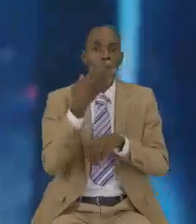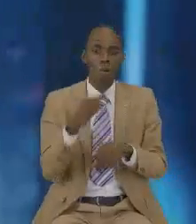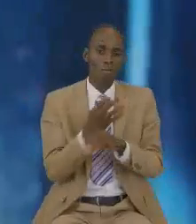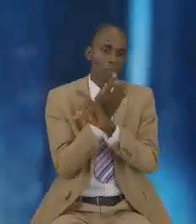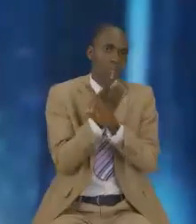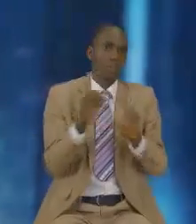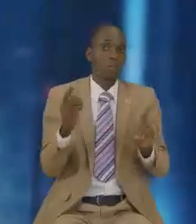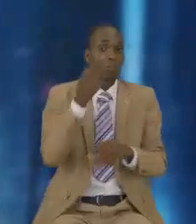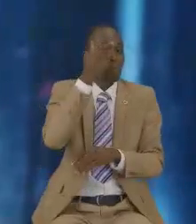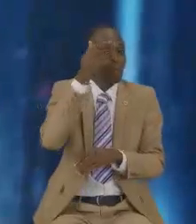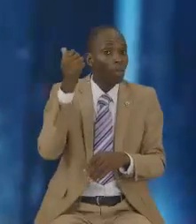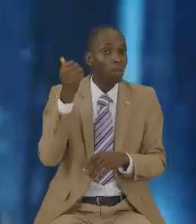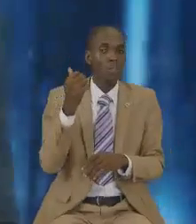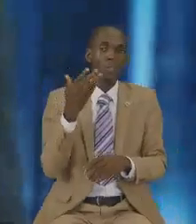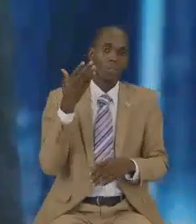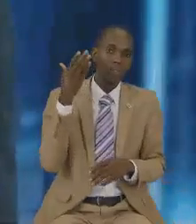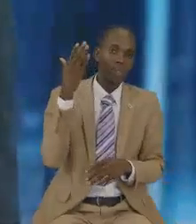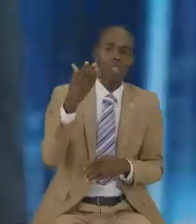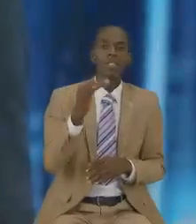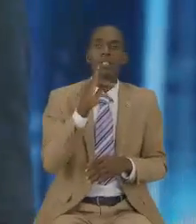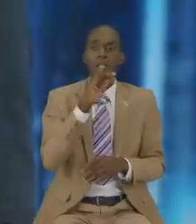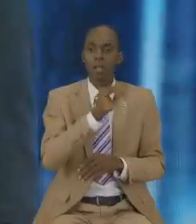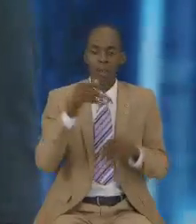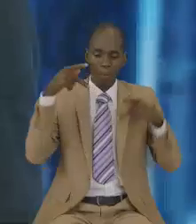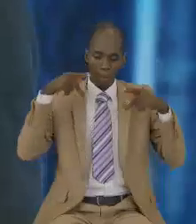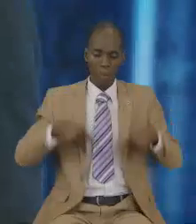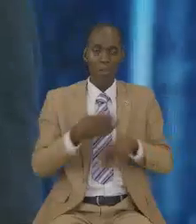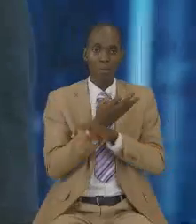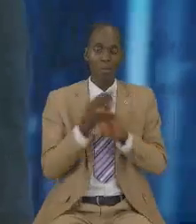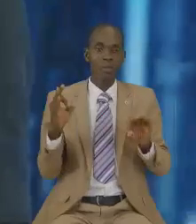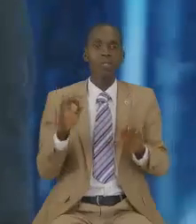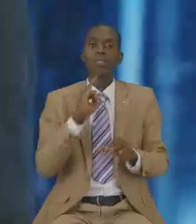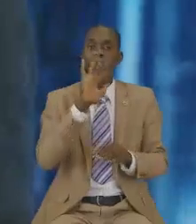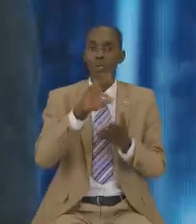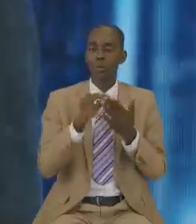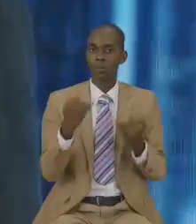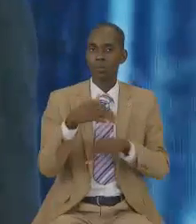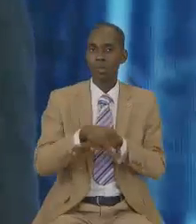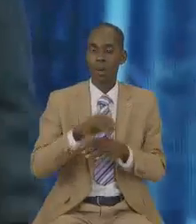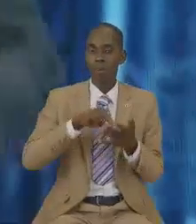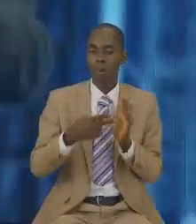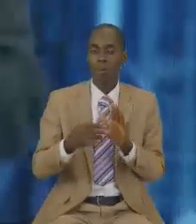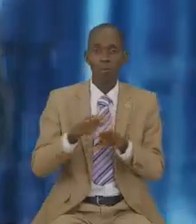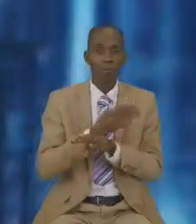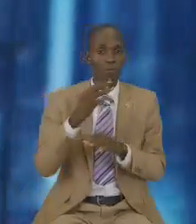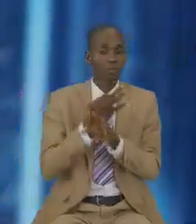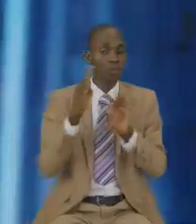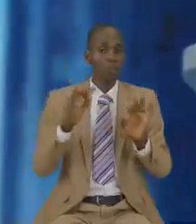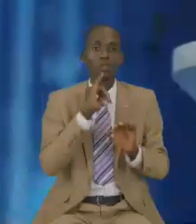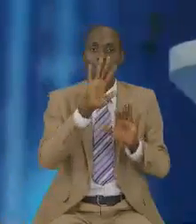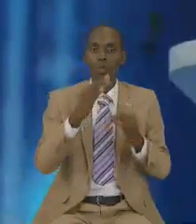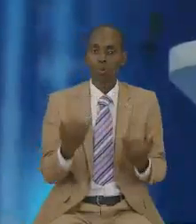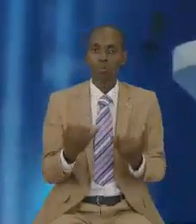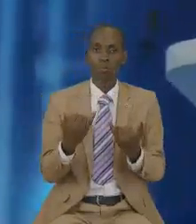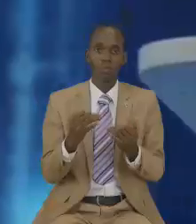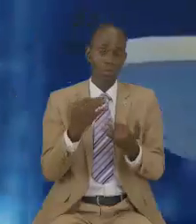deliverance, because there's a personal freedom, and it's just tonight, purposeful freedom, and it's all tonight. I'm looking at